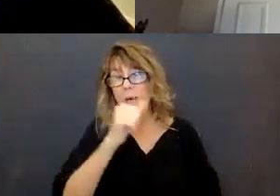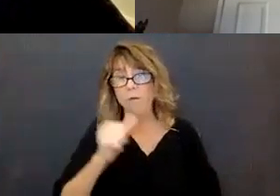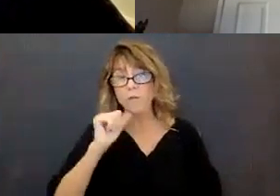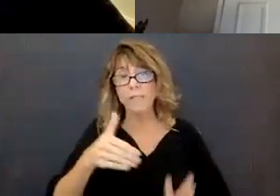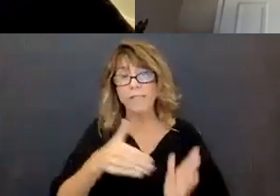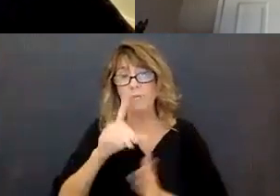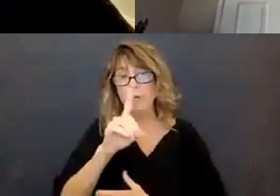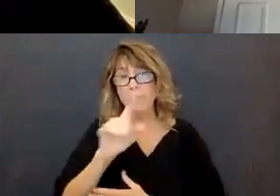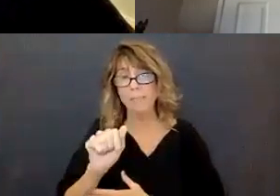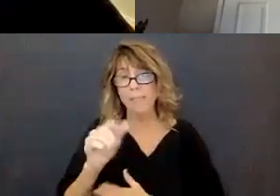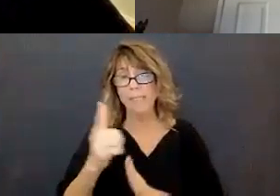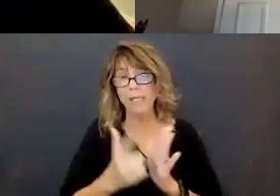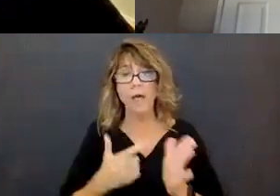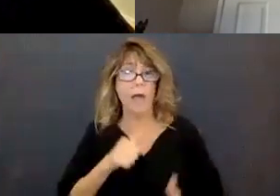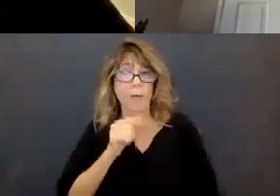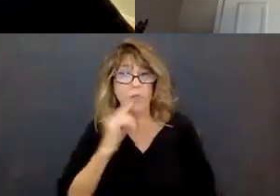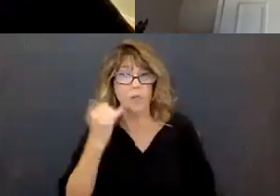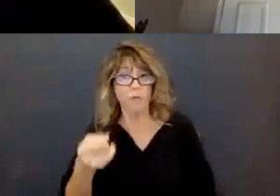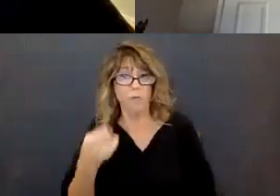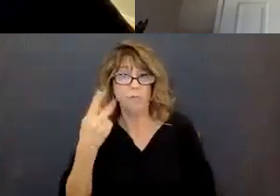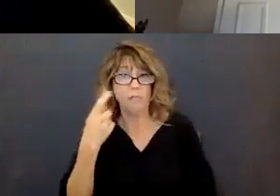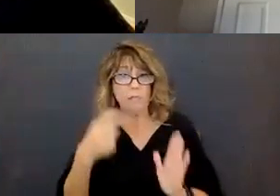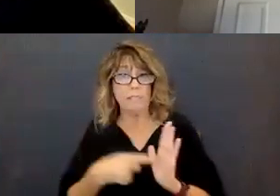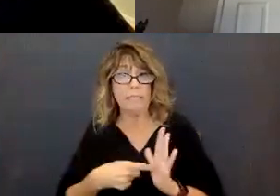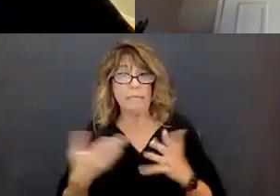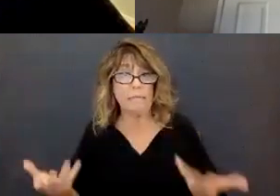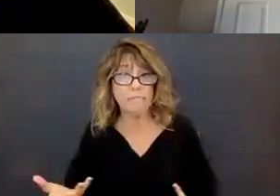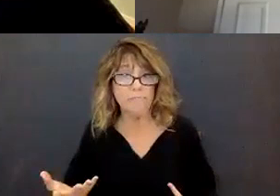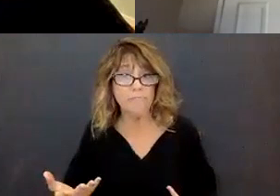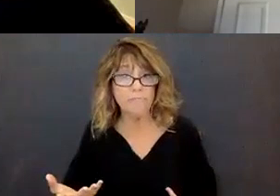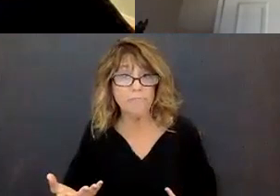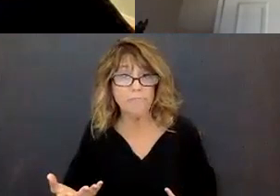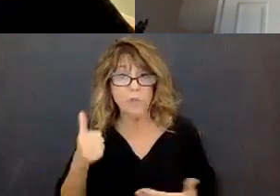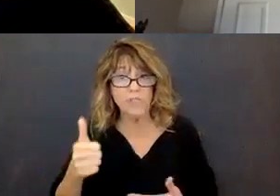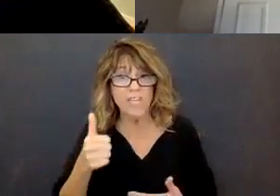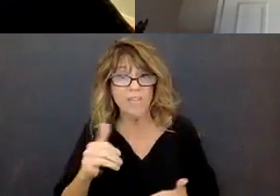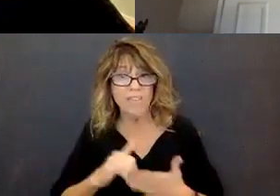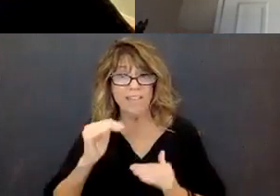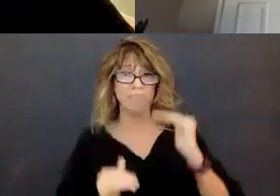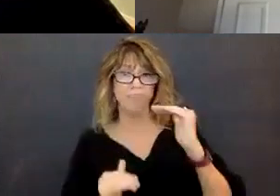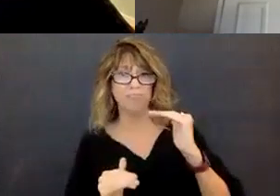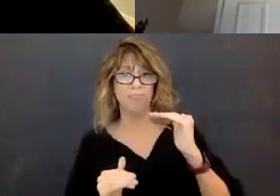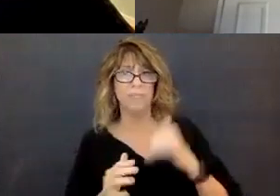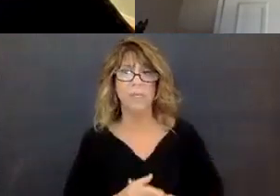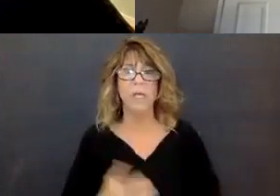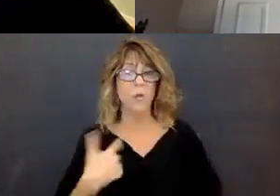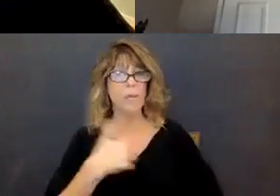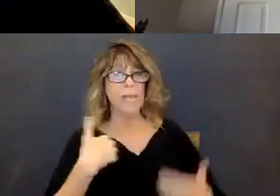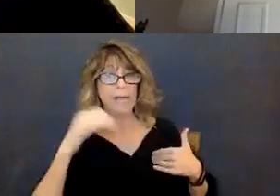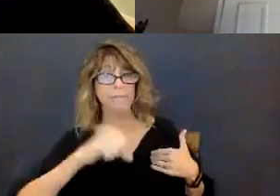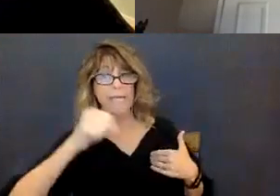Disability Law, I don't know if that's something that you have seen bigger issues with as well, that disparity? We have.